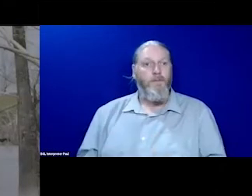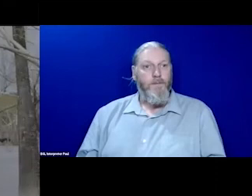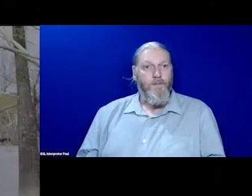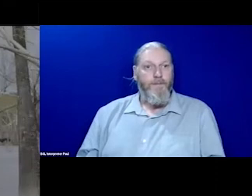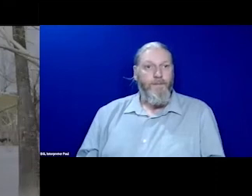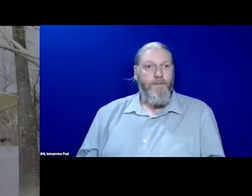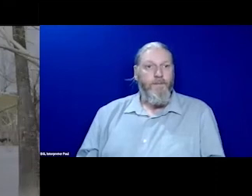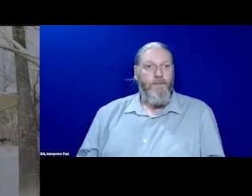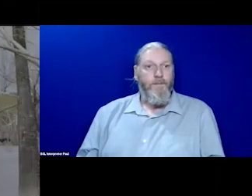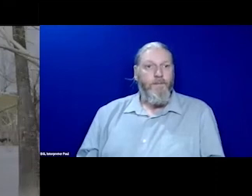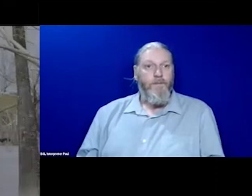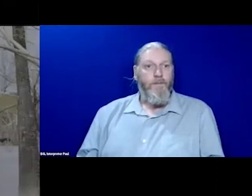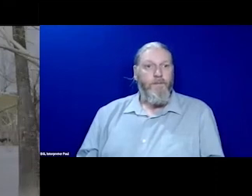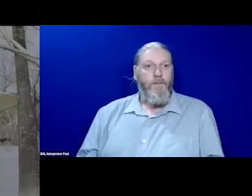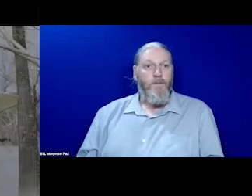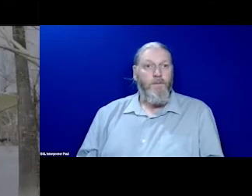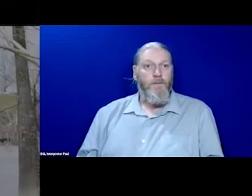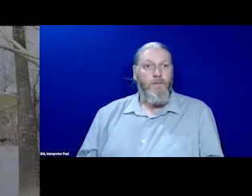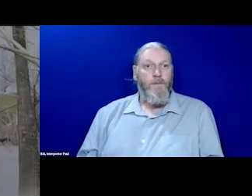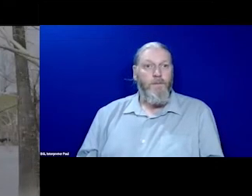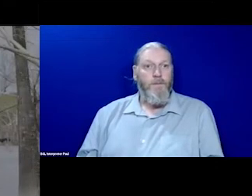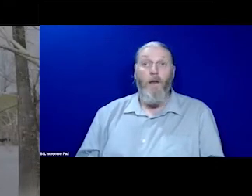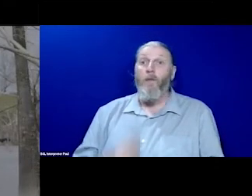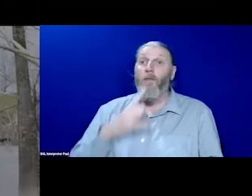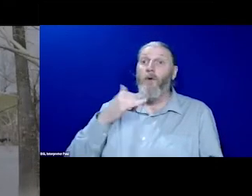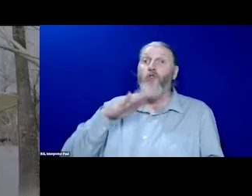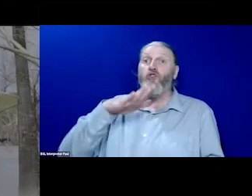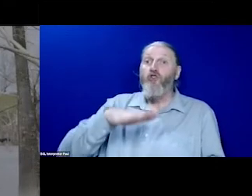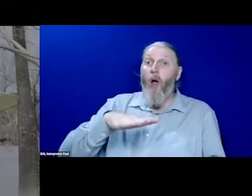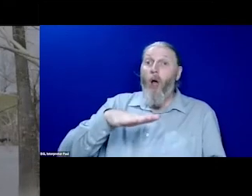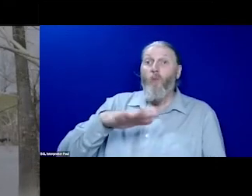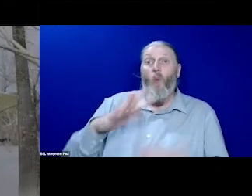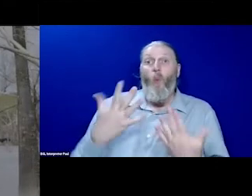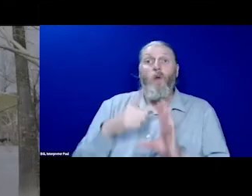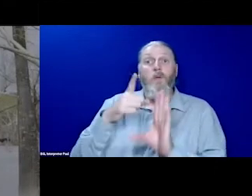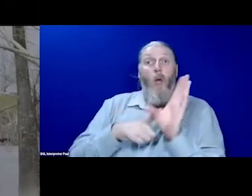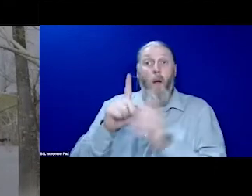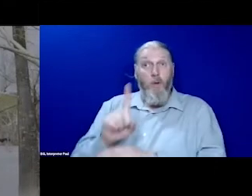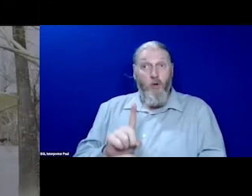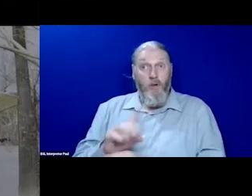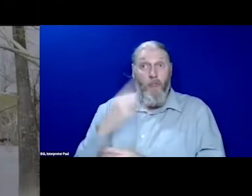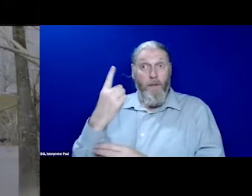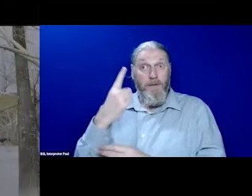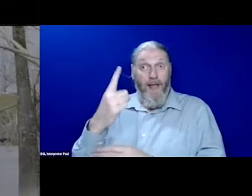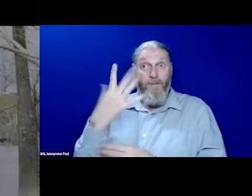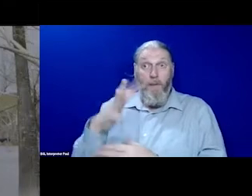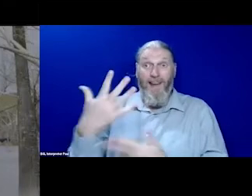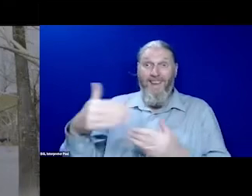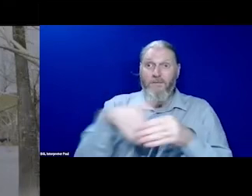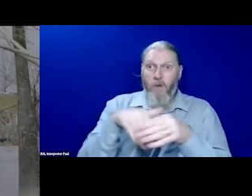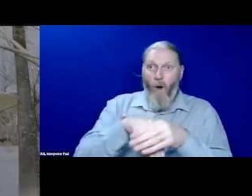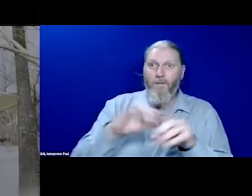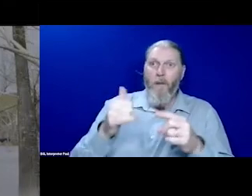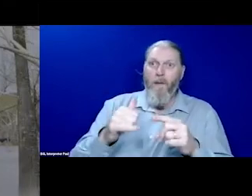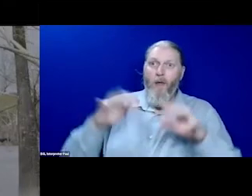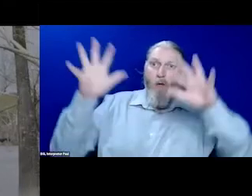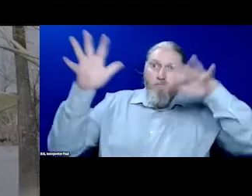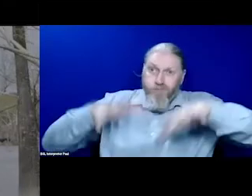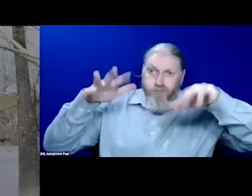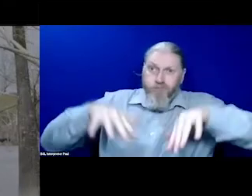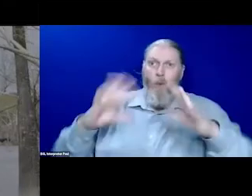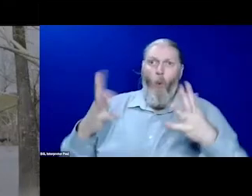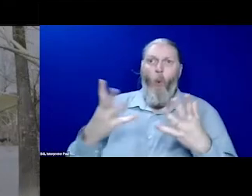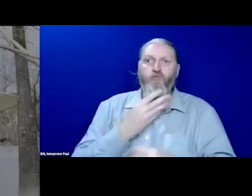If a child or young person also directly experiences an extreme weather event, this is understandably very stressful